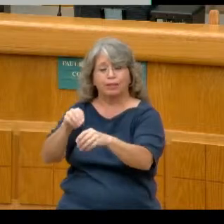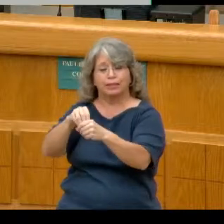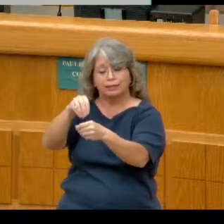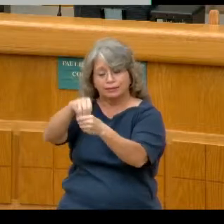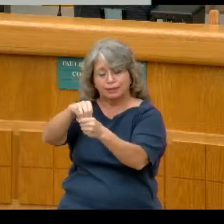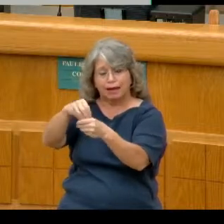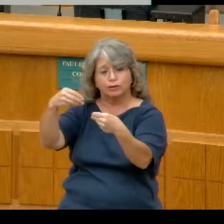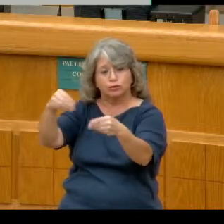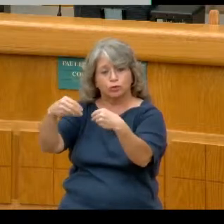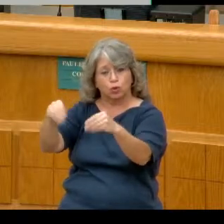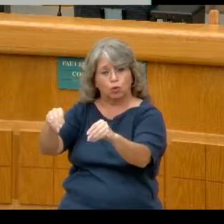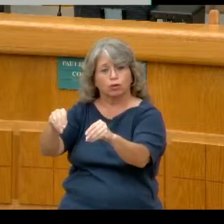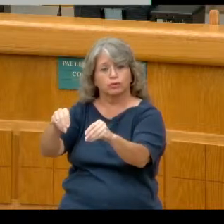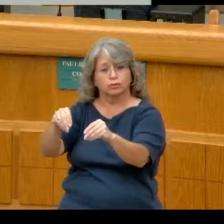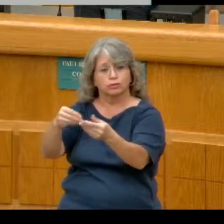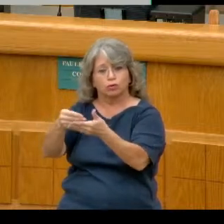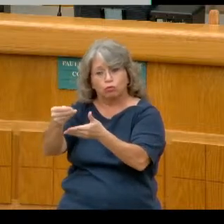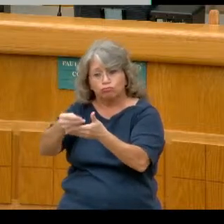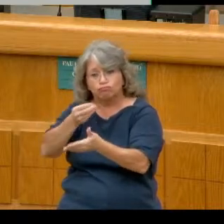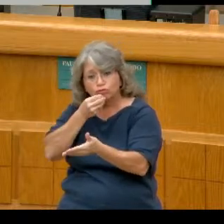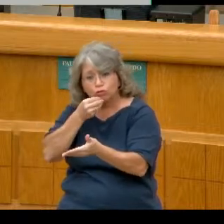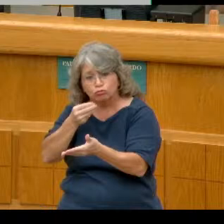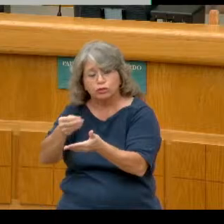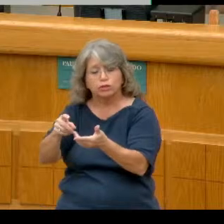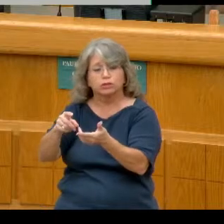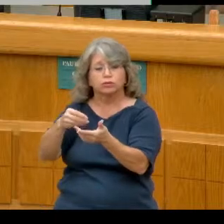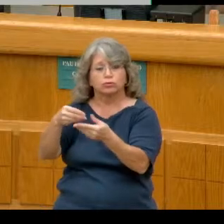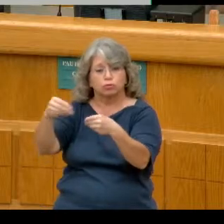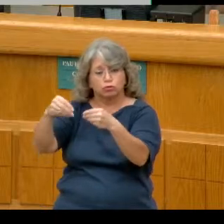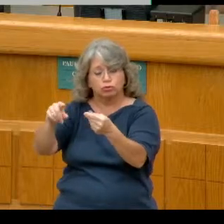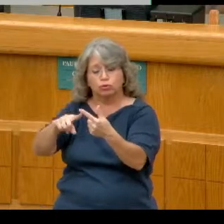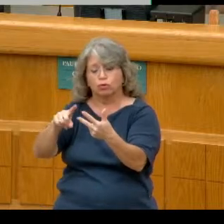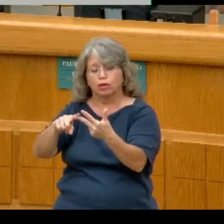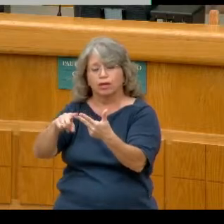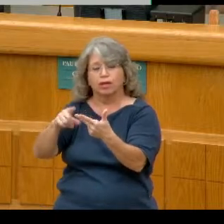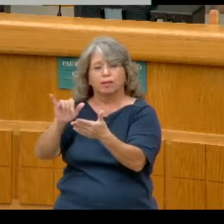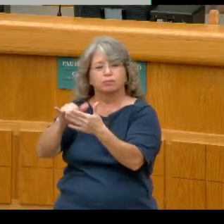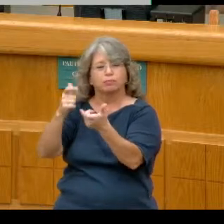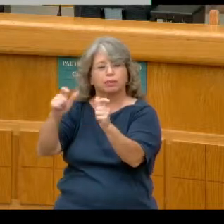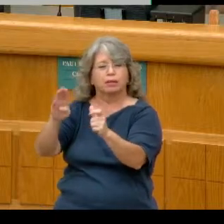with other people, large numbers of people, is not good for you, it's